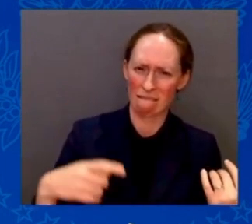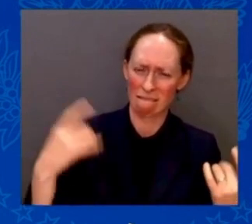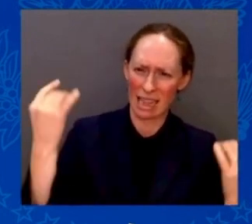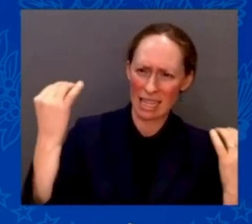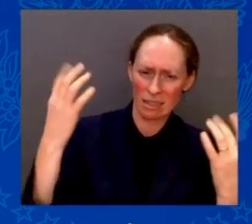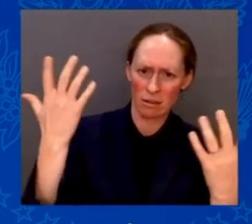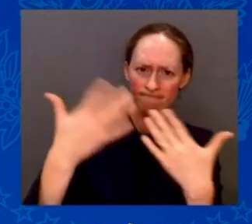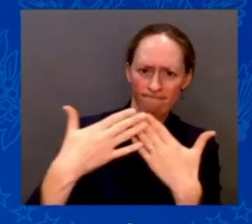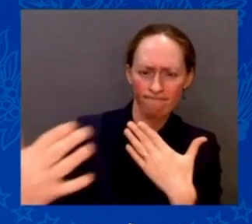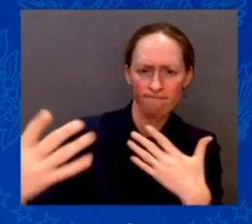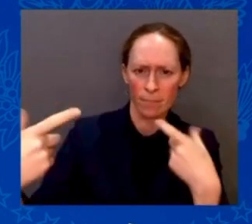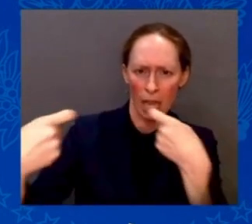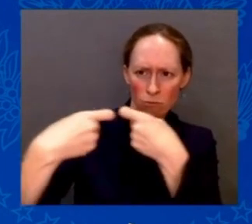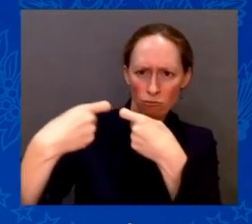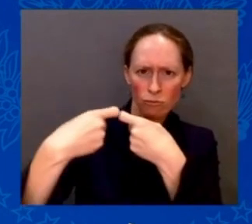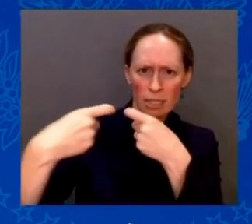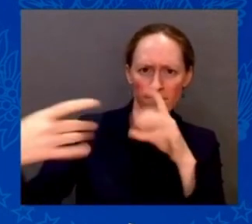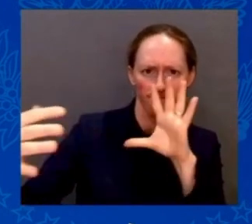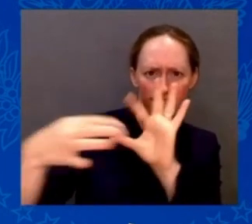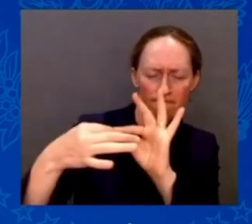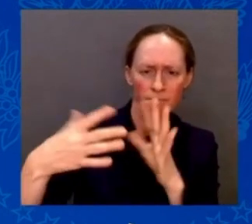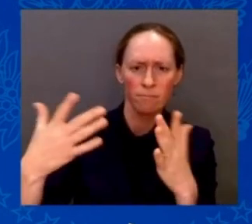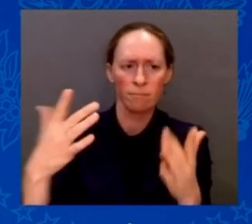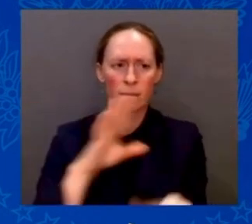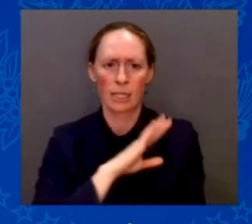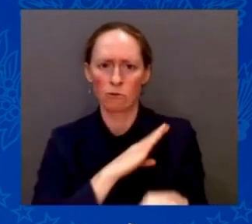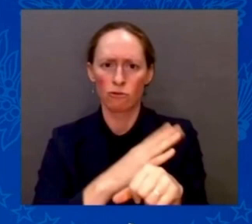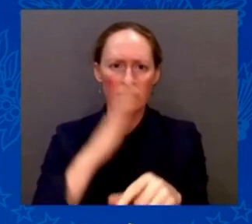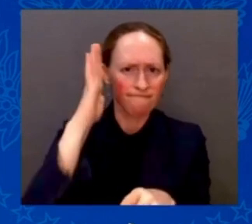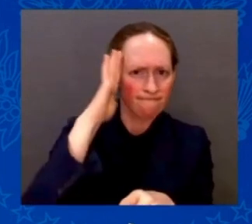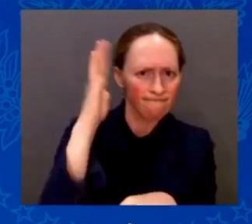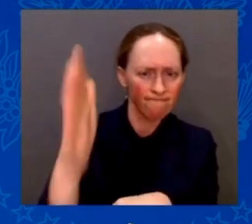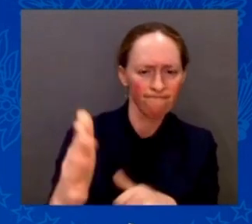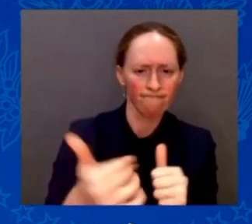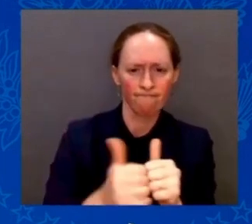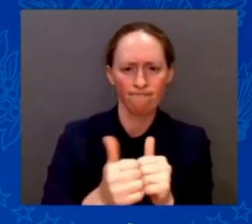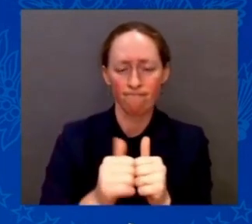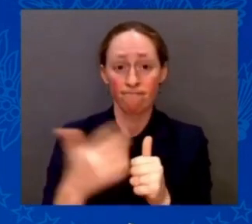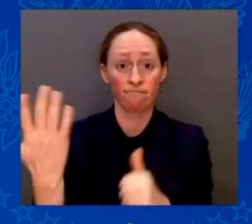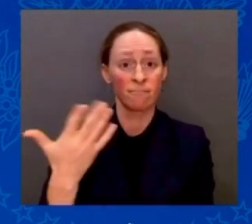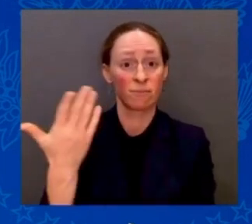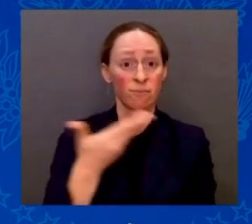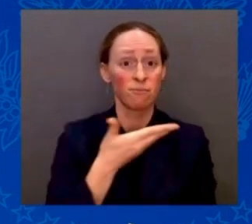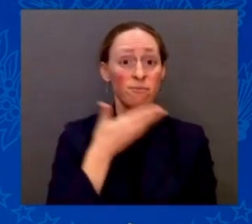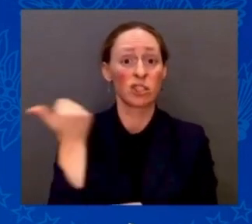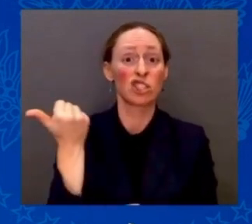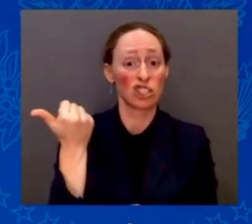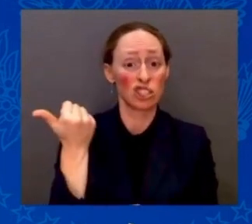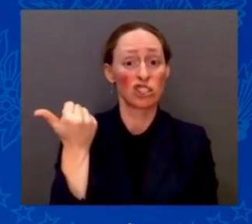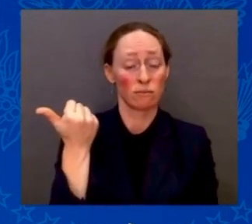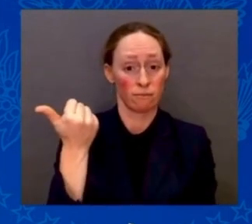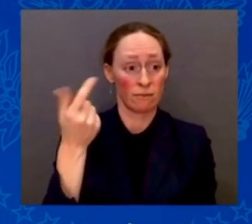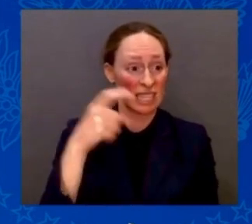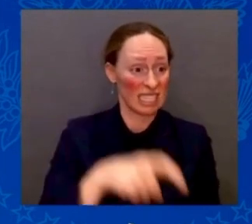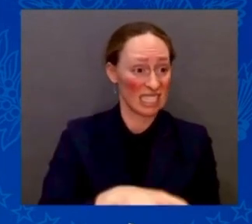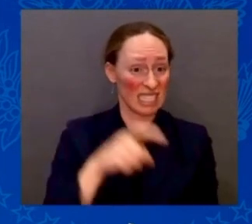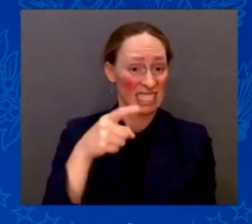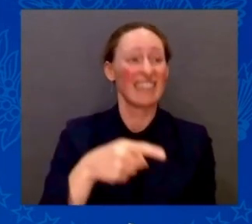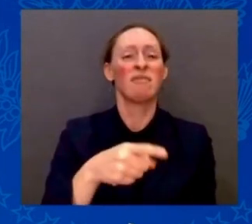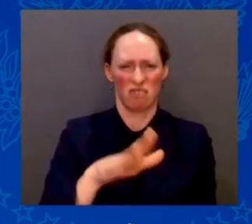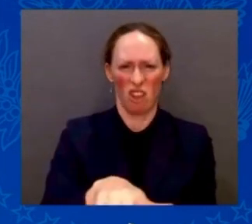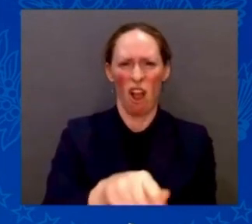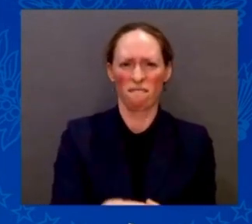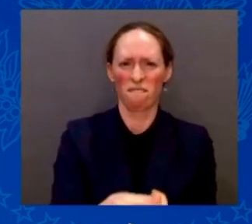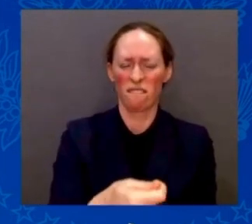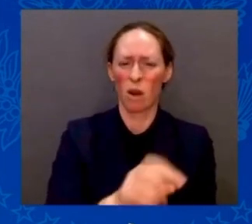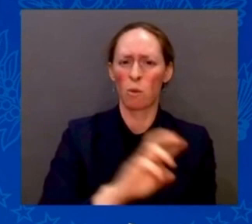may have to, in a certain circumstance, shut off the power. I just don't know enough to know the detail of how to do that. I mean,